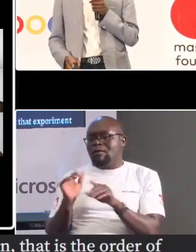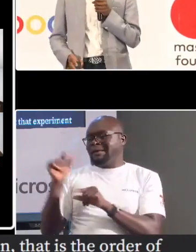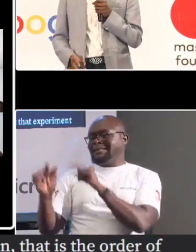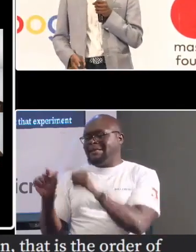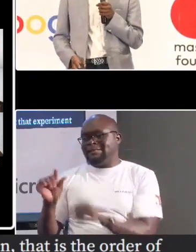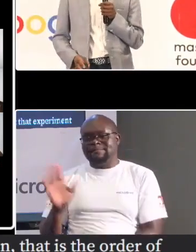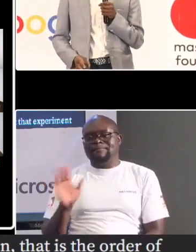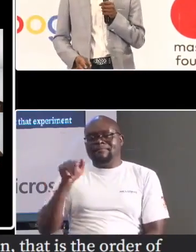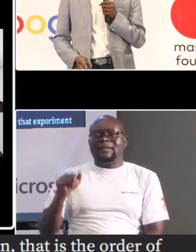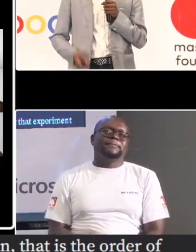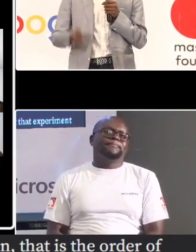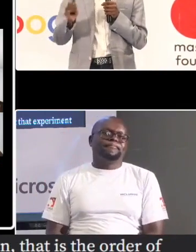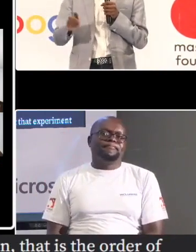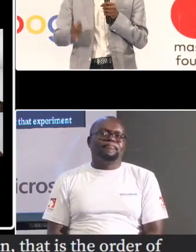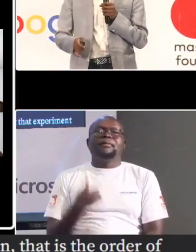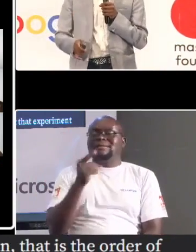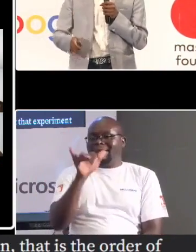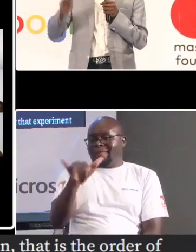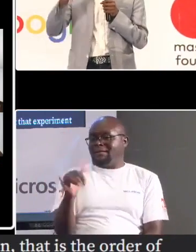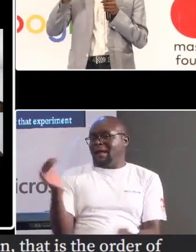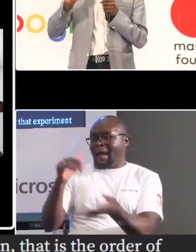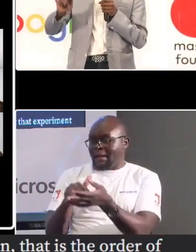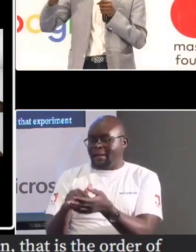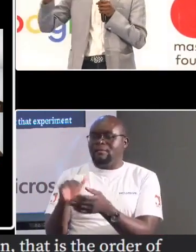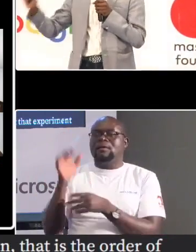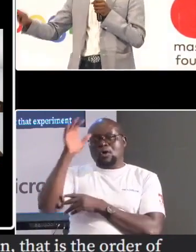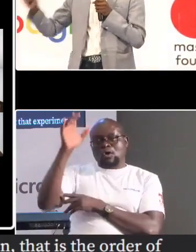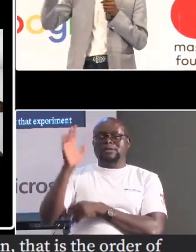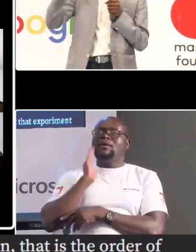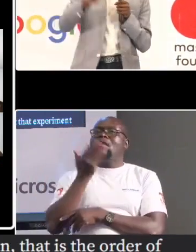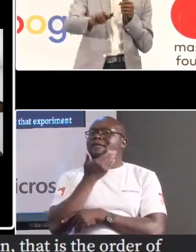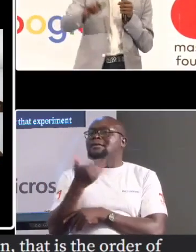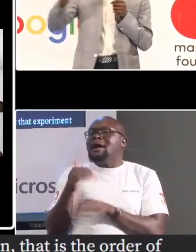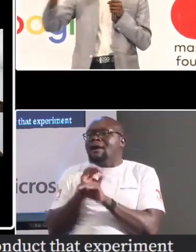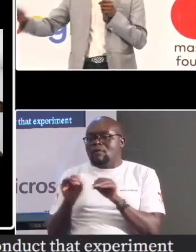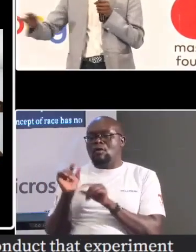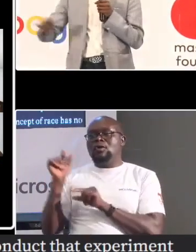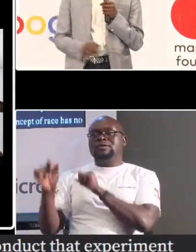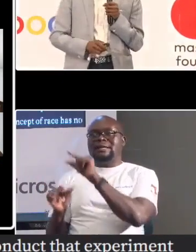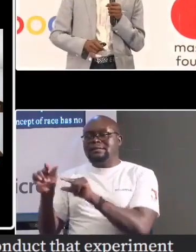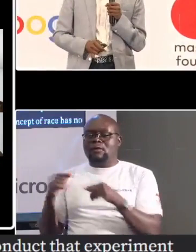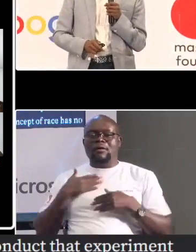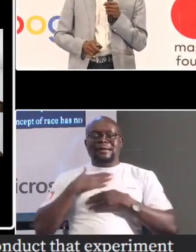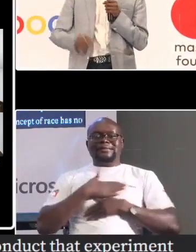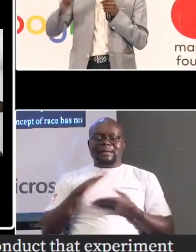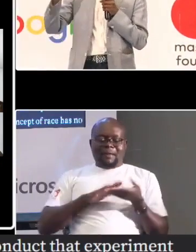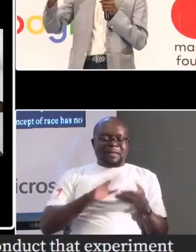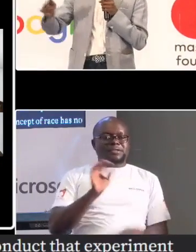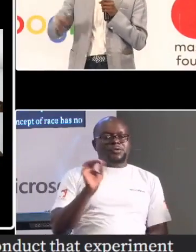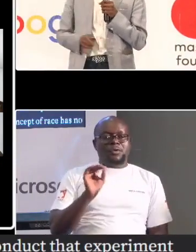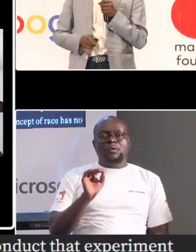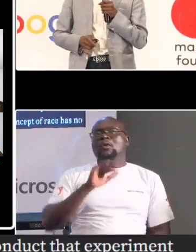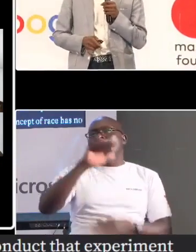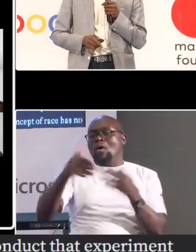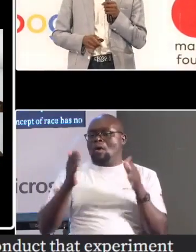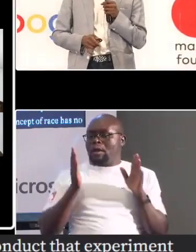scientific basis. And I'm going to say that again. The concept of race has no genetic or scientific basis. All